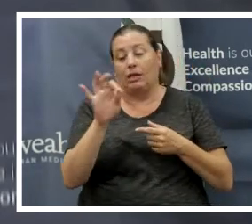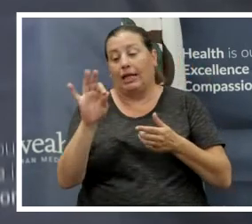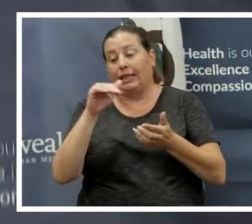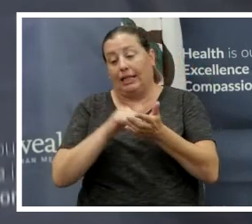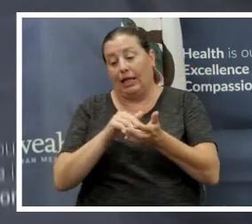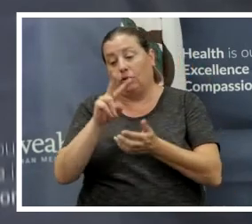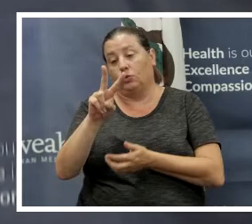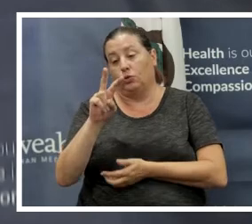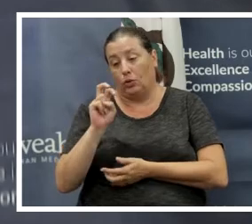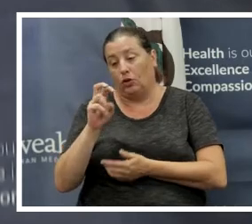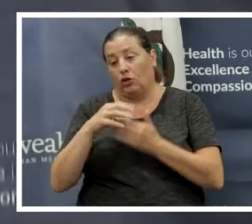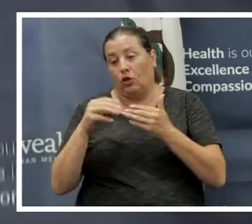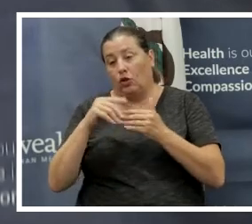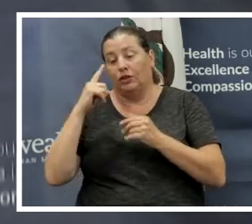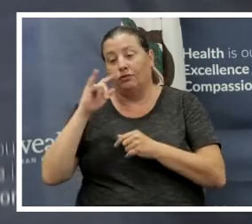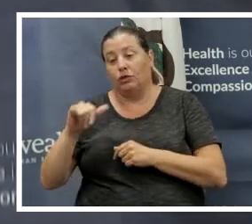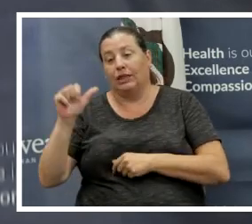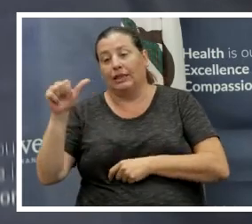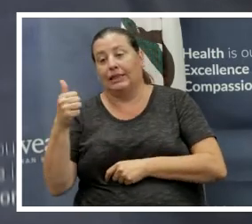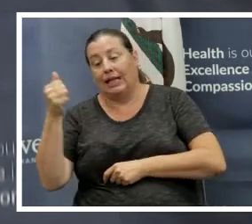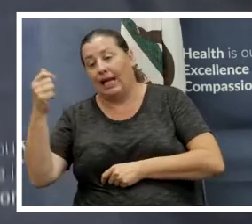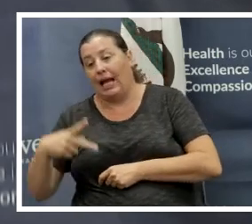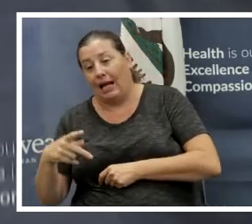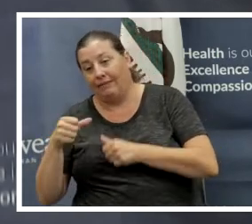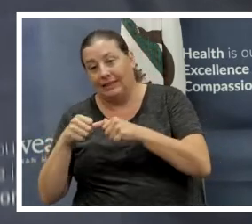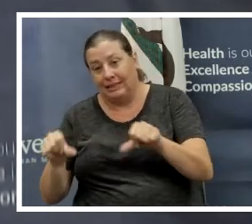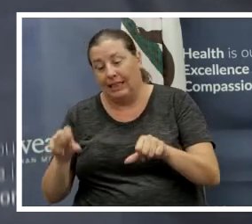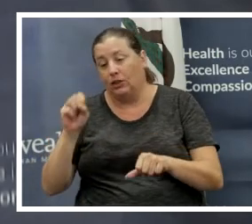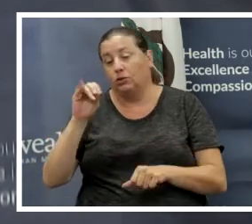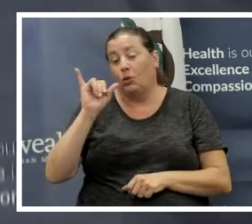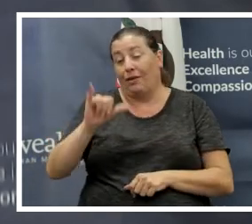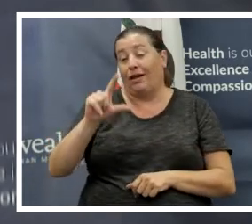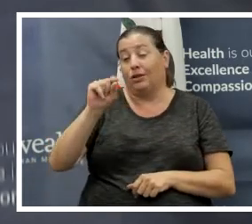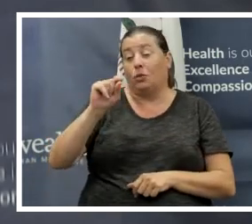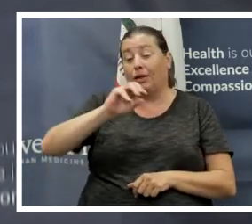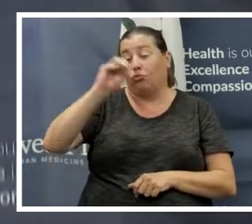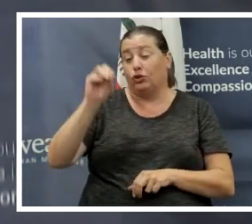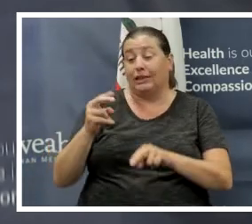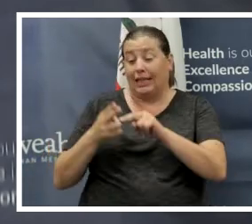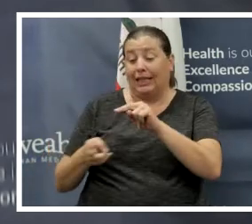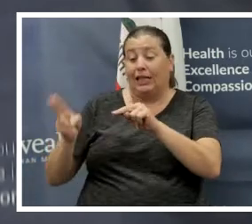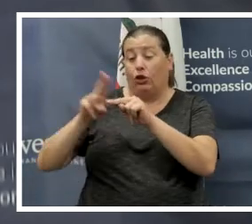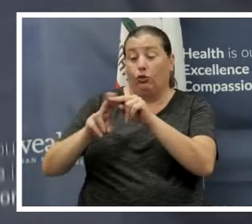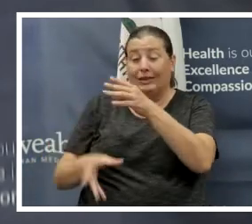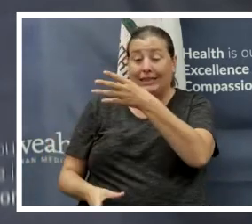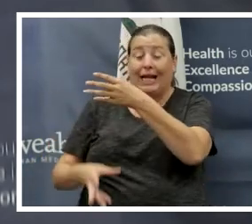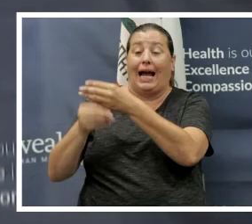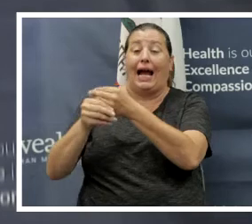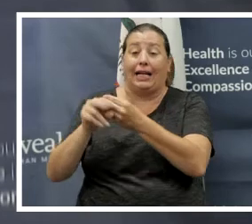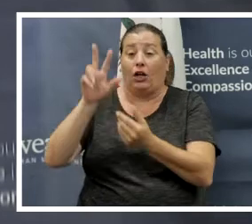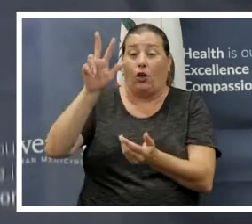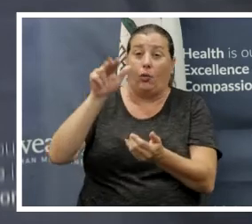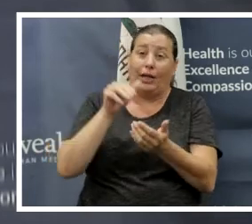$19,200 for that 10.5 day length of stay. So that 20% increase added